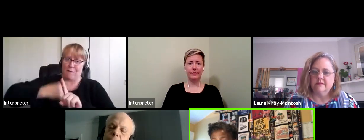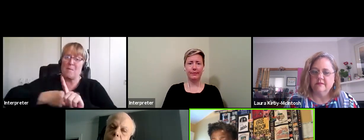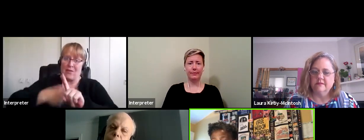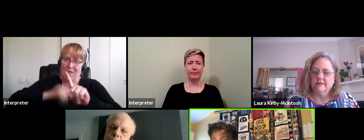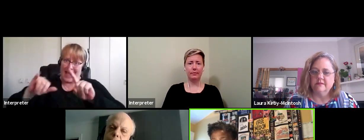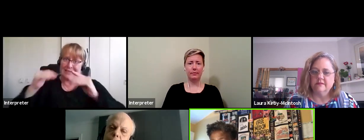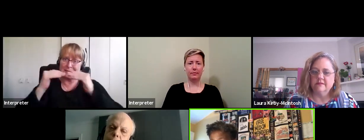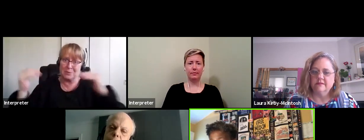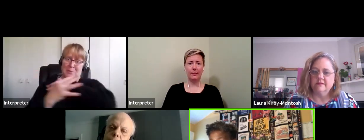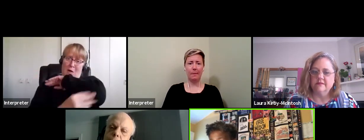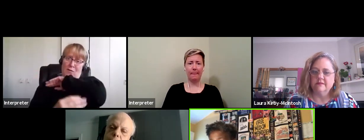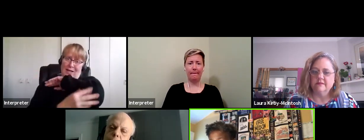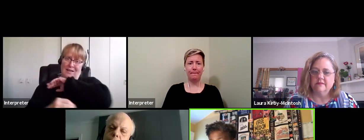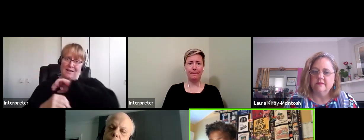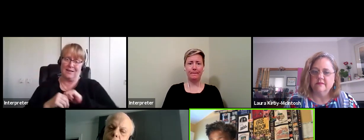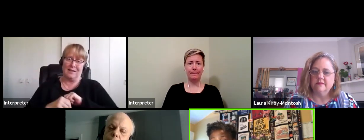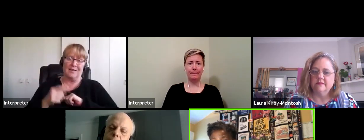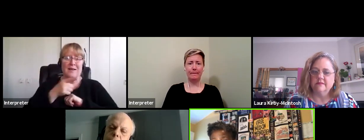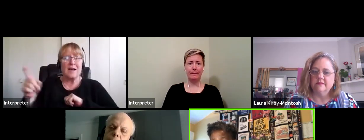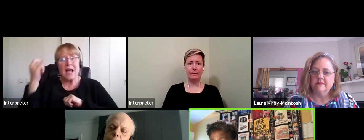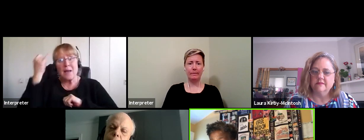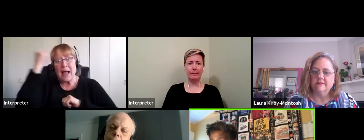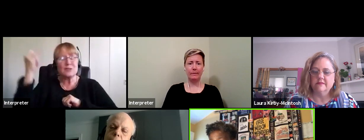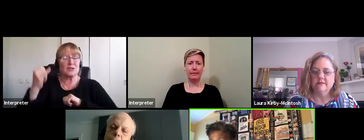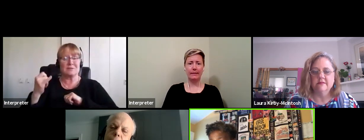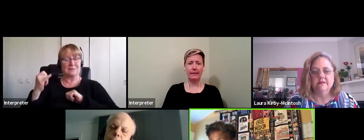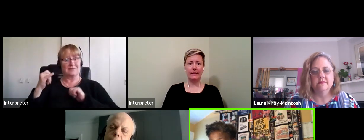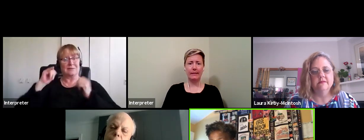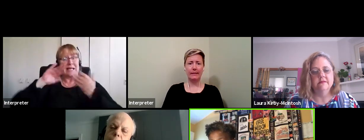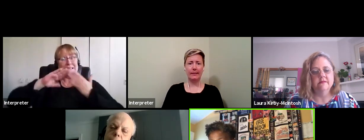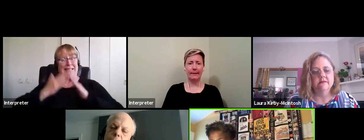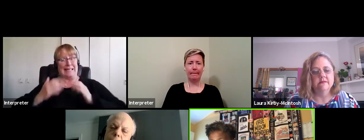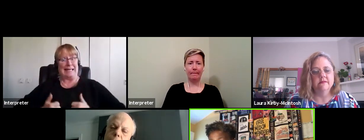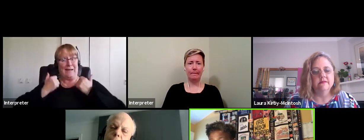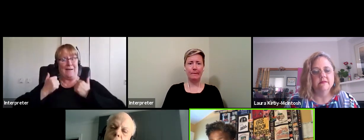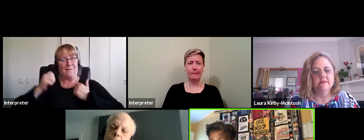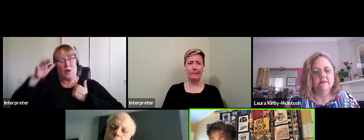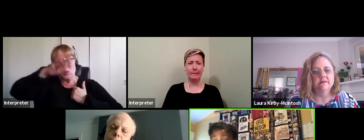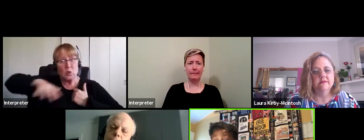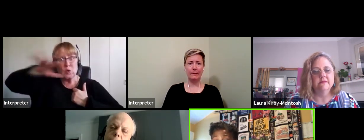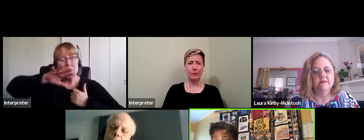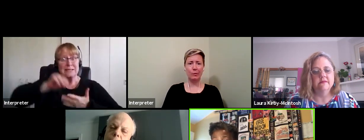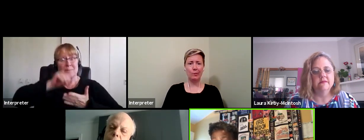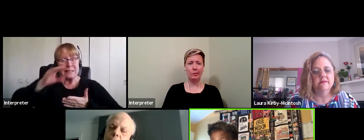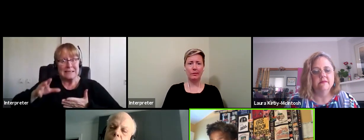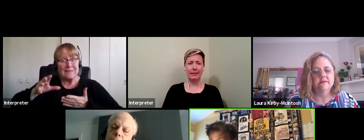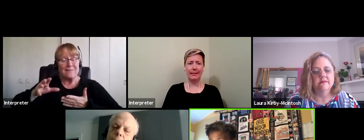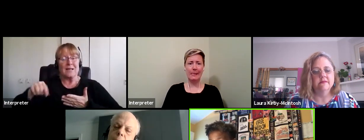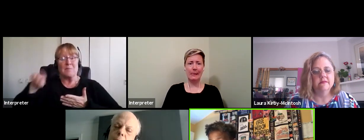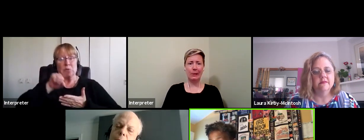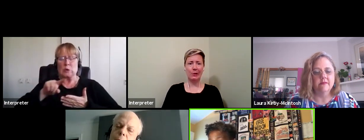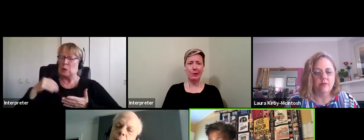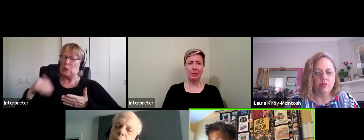for people living in expensive urban centers that this causes significant